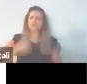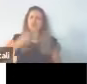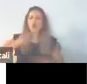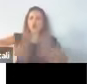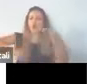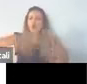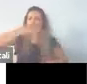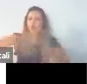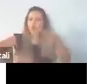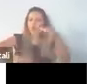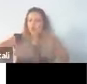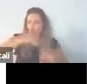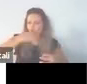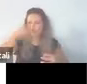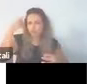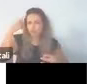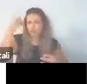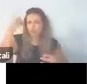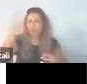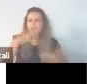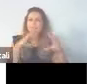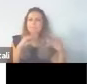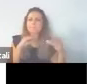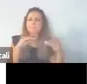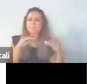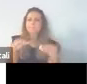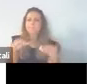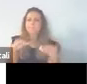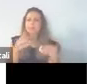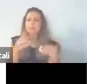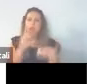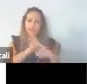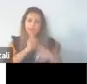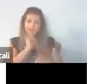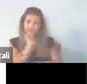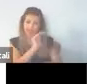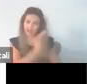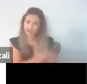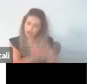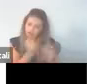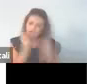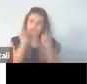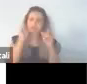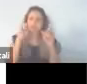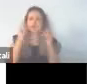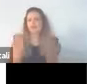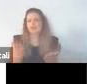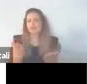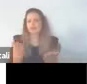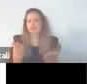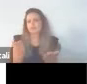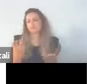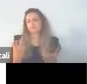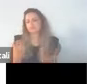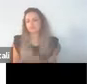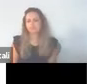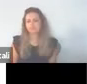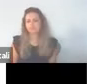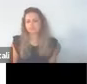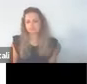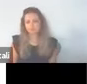καν. And Amnesty is a human rights organization, so and therefore what we are is calling on the states to comply with